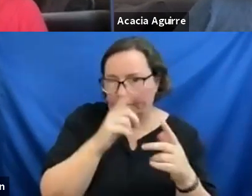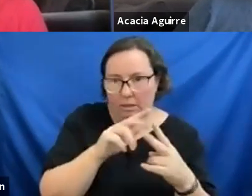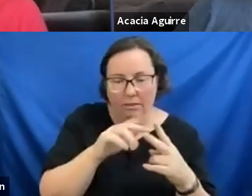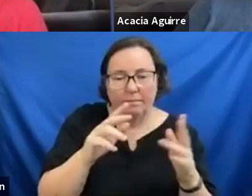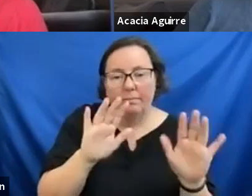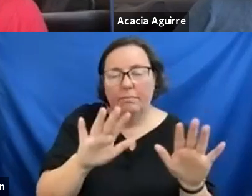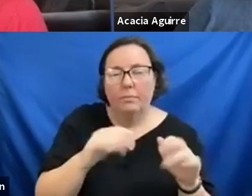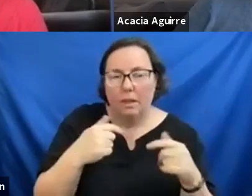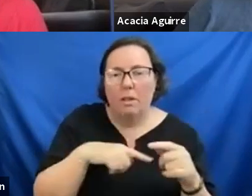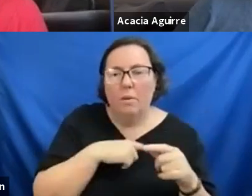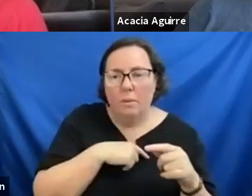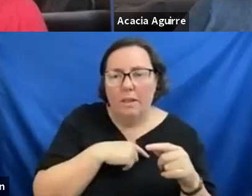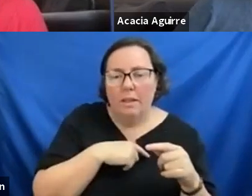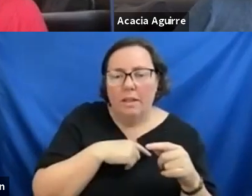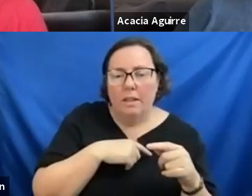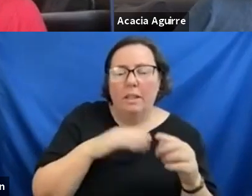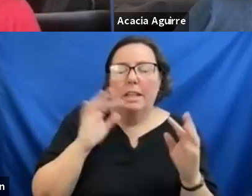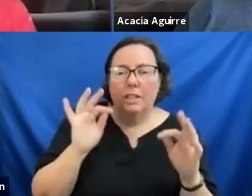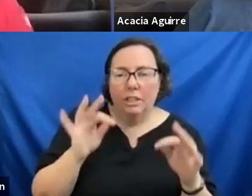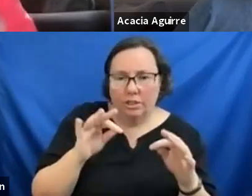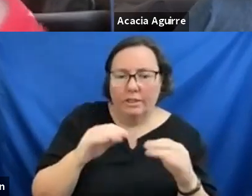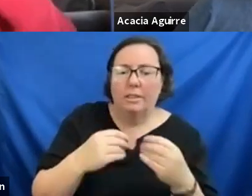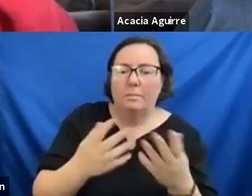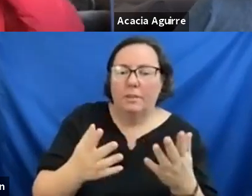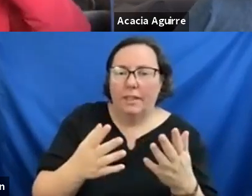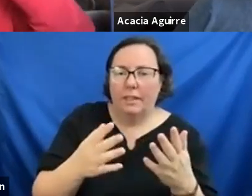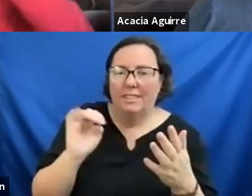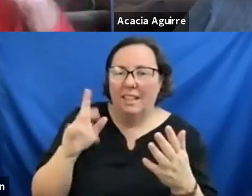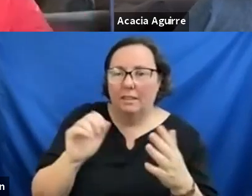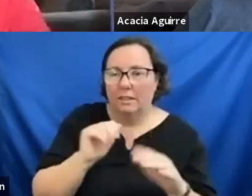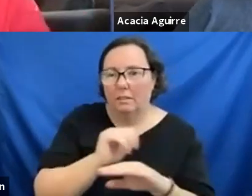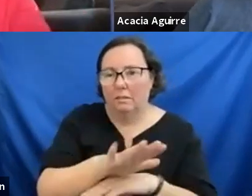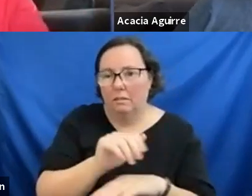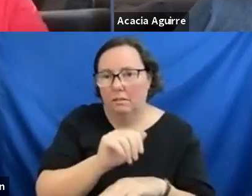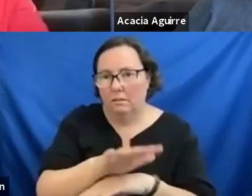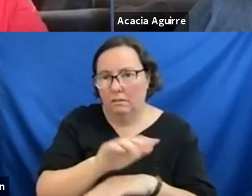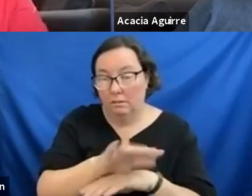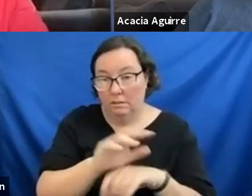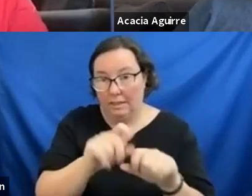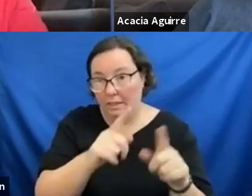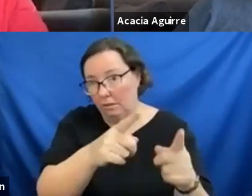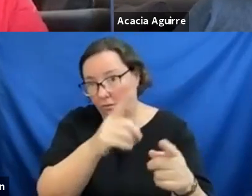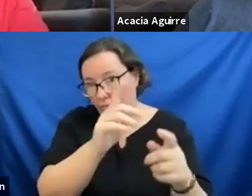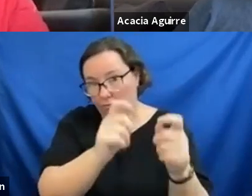Great. We can certainly provide those tables in Excel